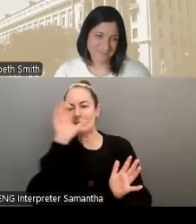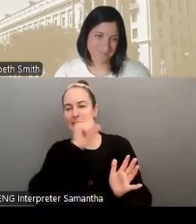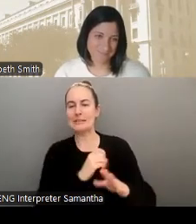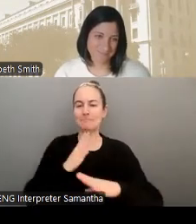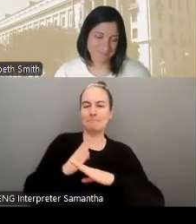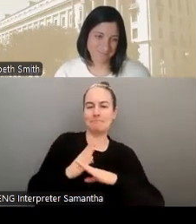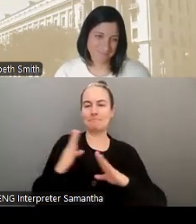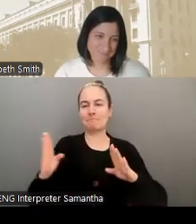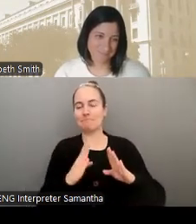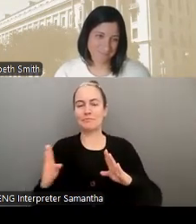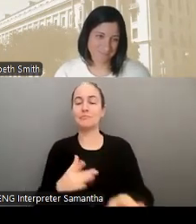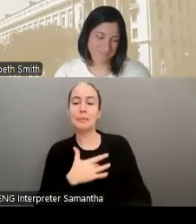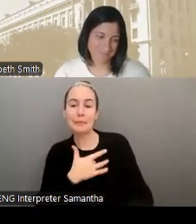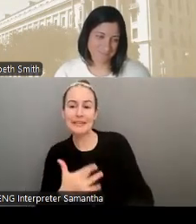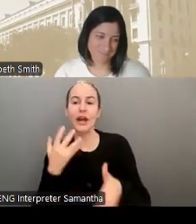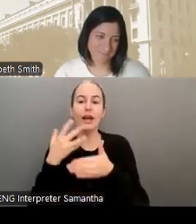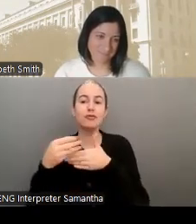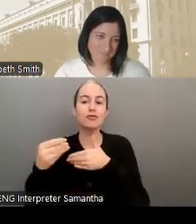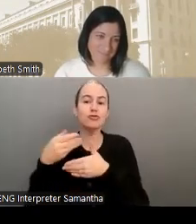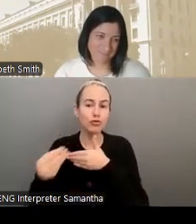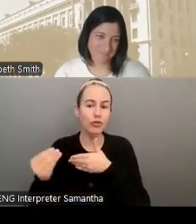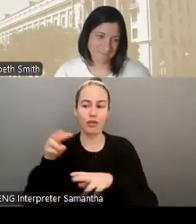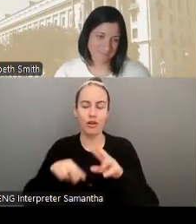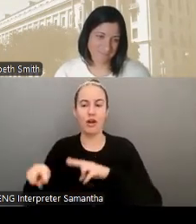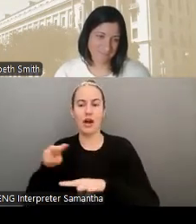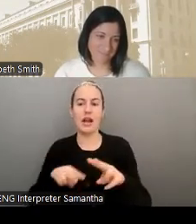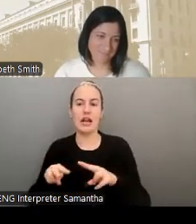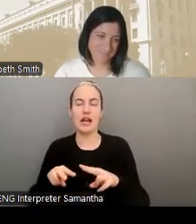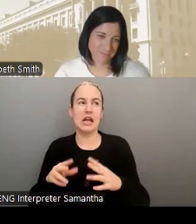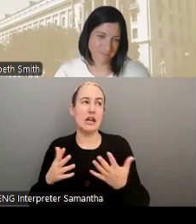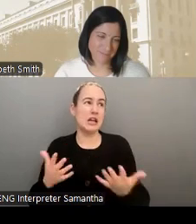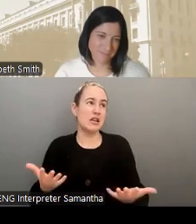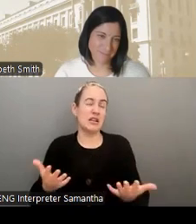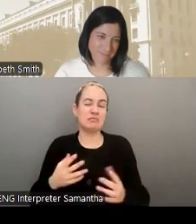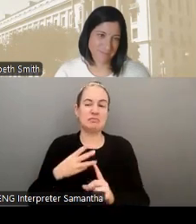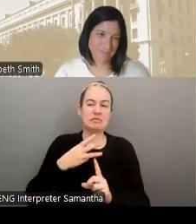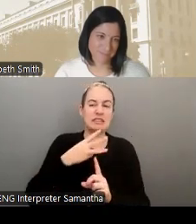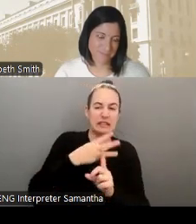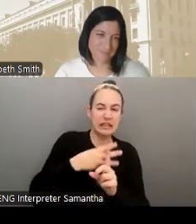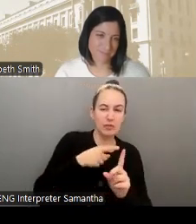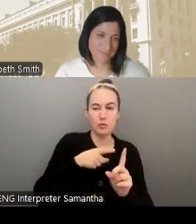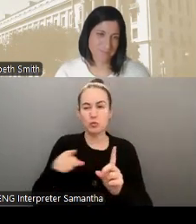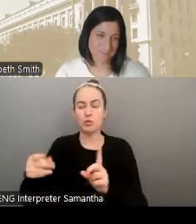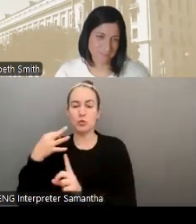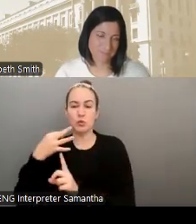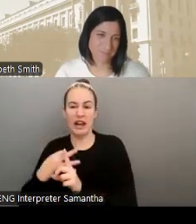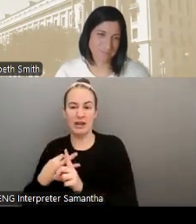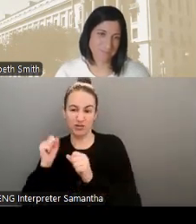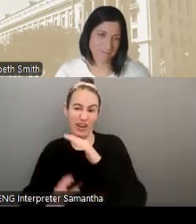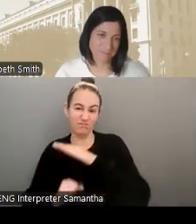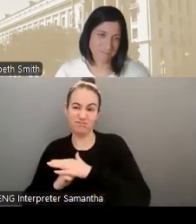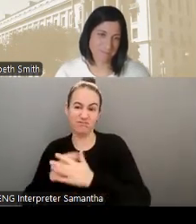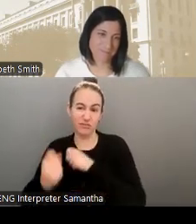for these external audits that we have, it could take anywhere from 6 to 9 months up to a year if